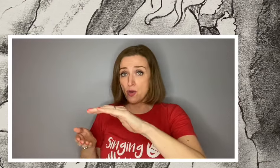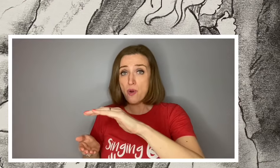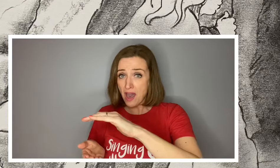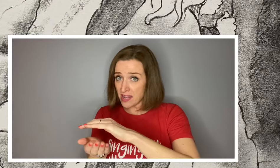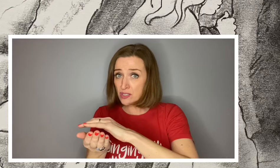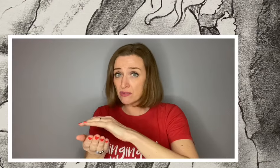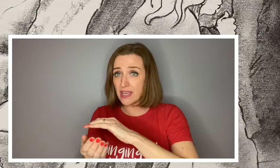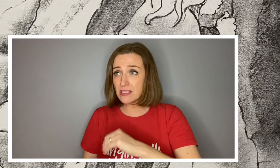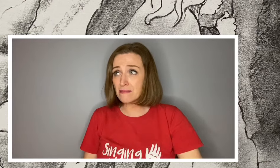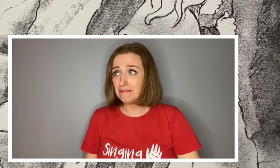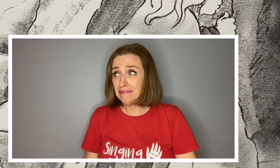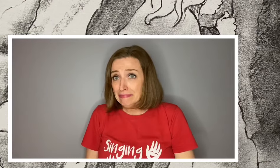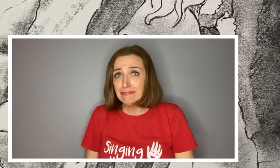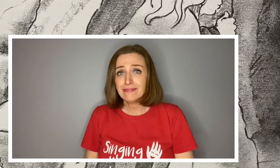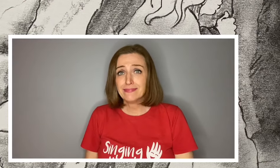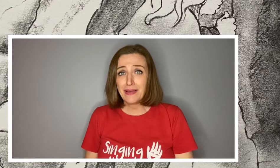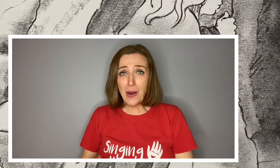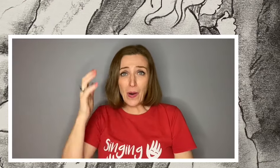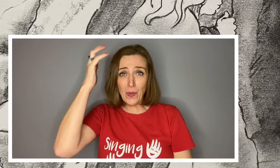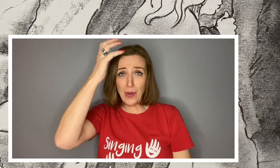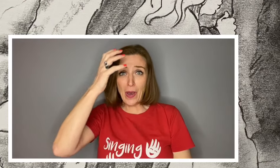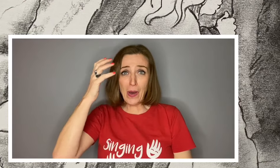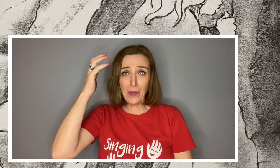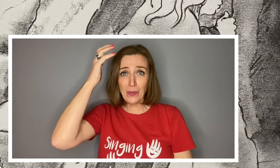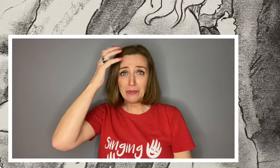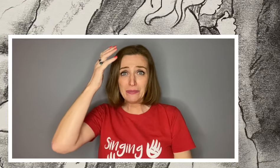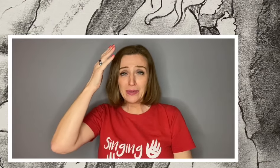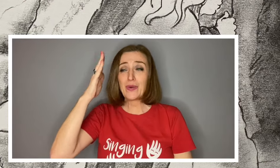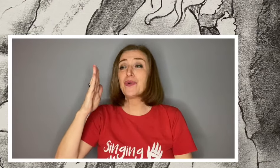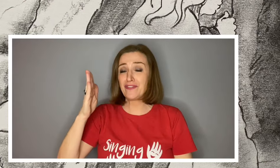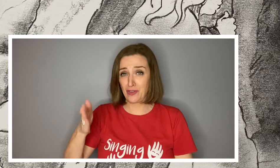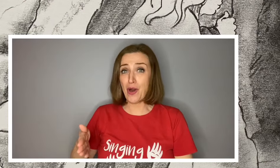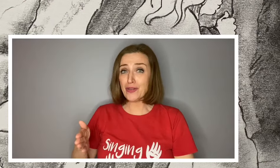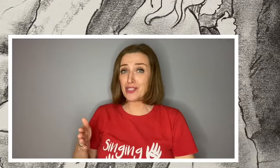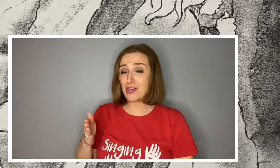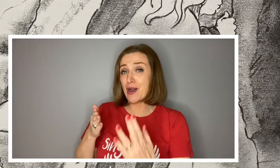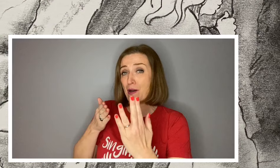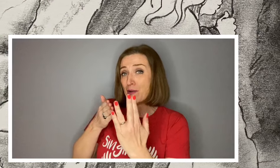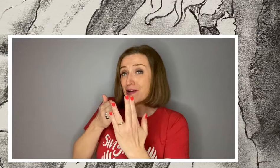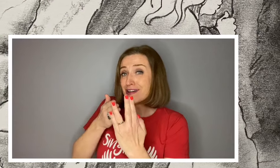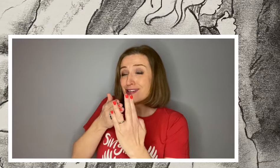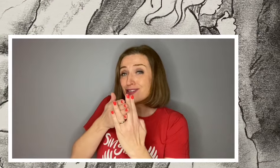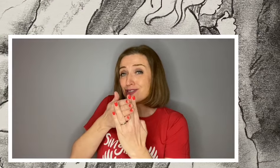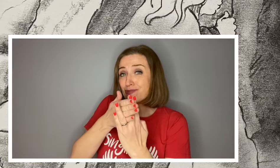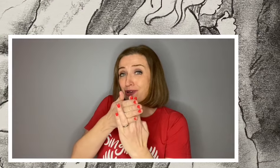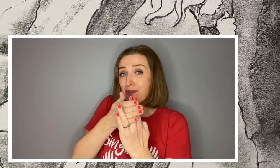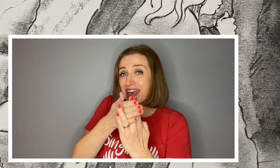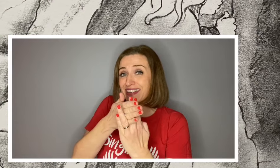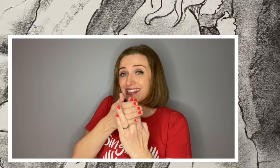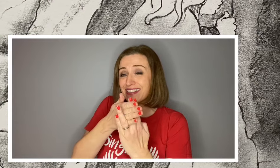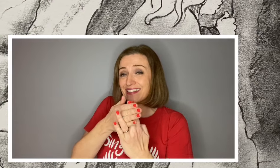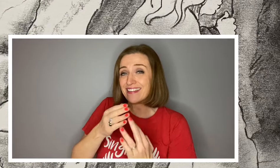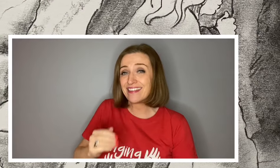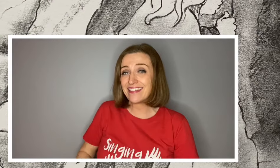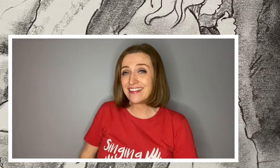go under it. Oh no, we've got to go through